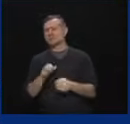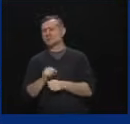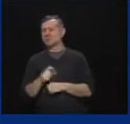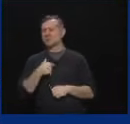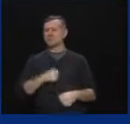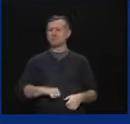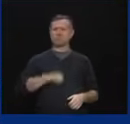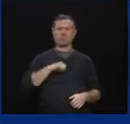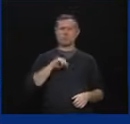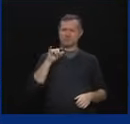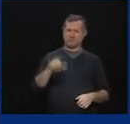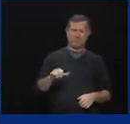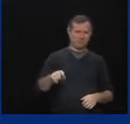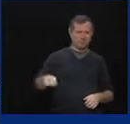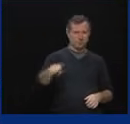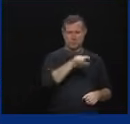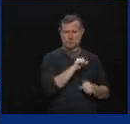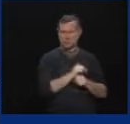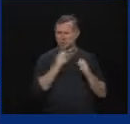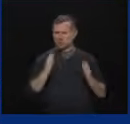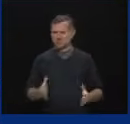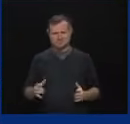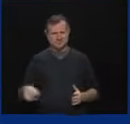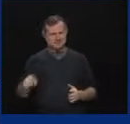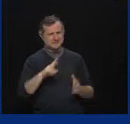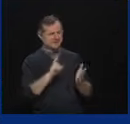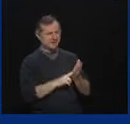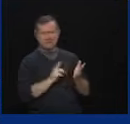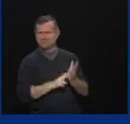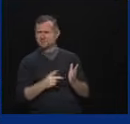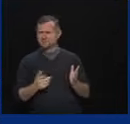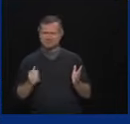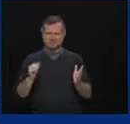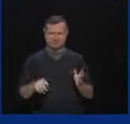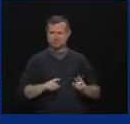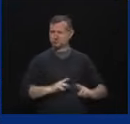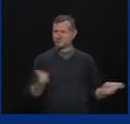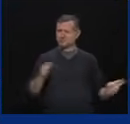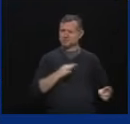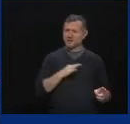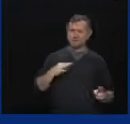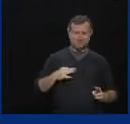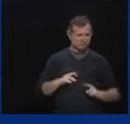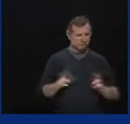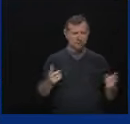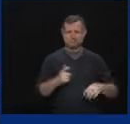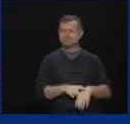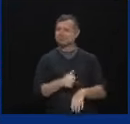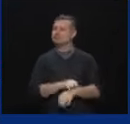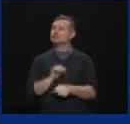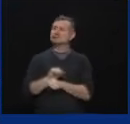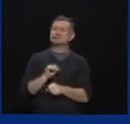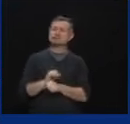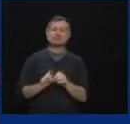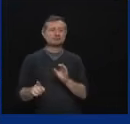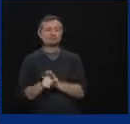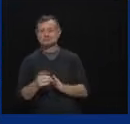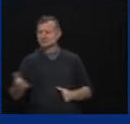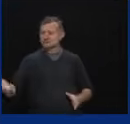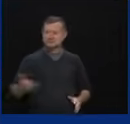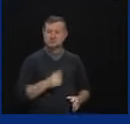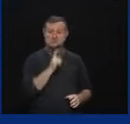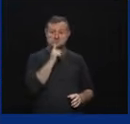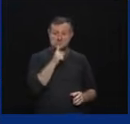put themselves out there last year, they're signing up again, they're ready to staff the sites, and now that we're not mandating that it was